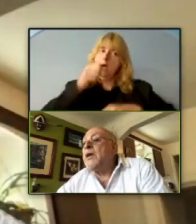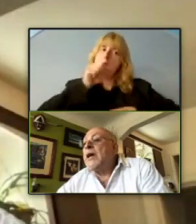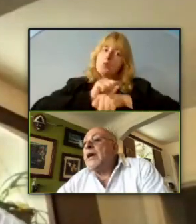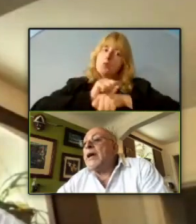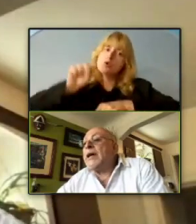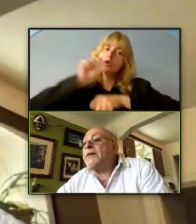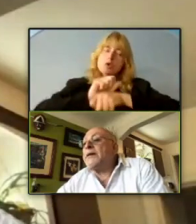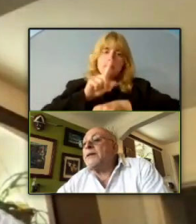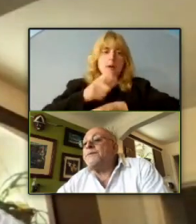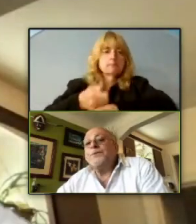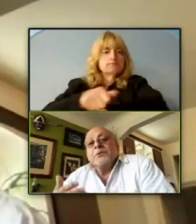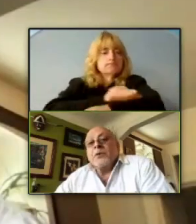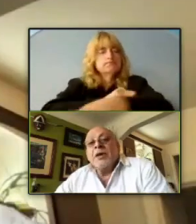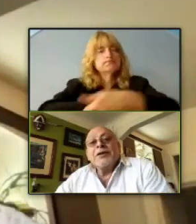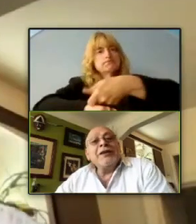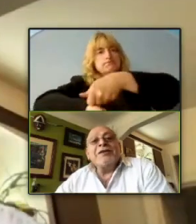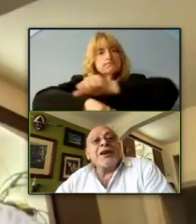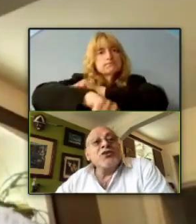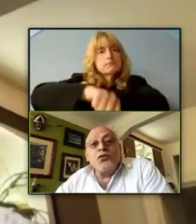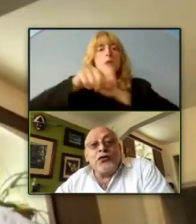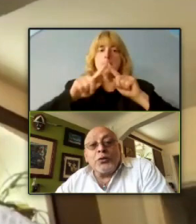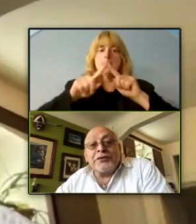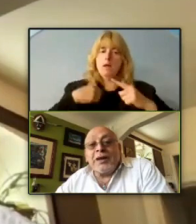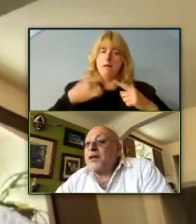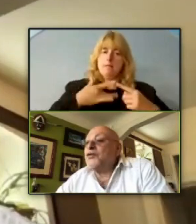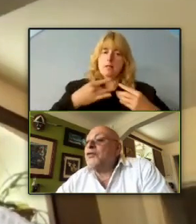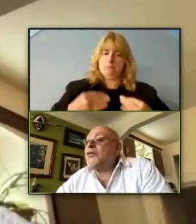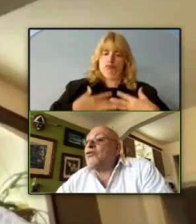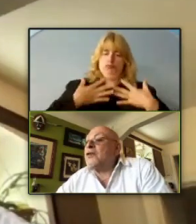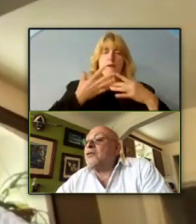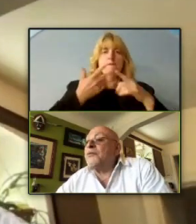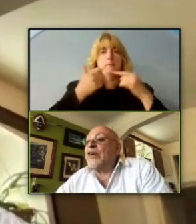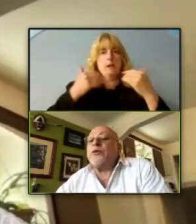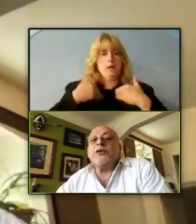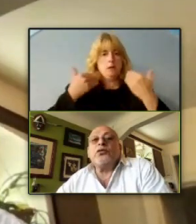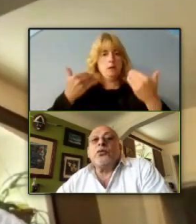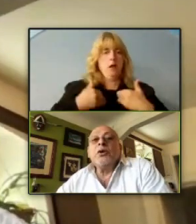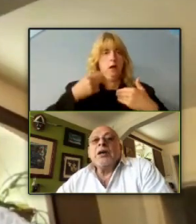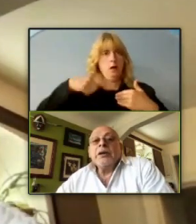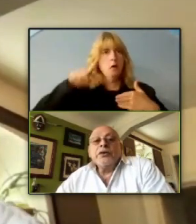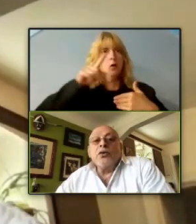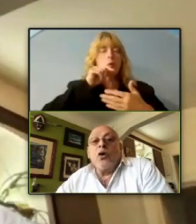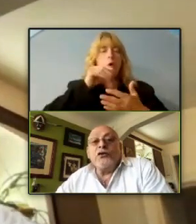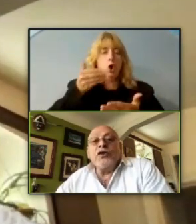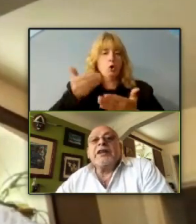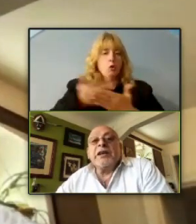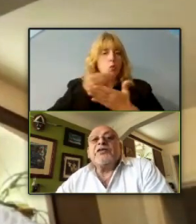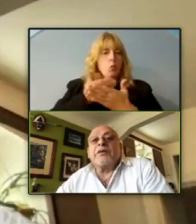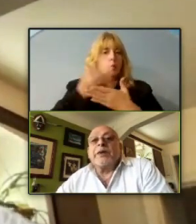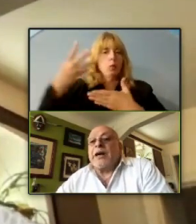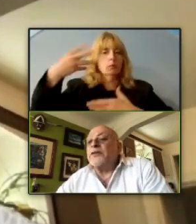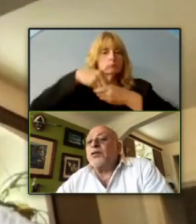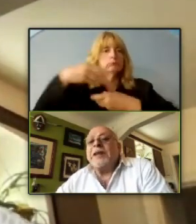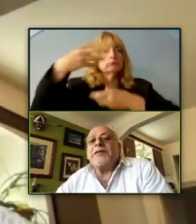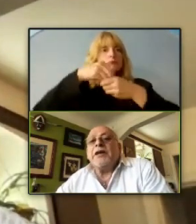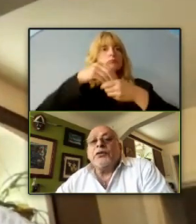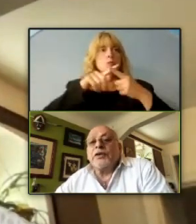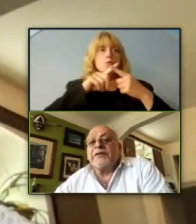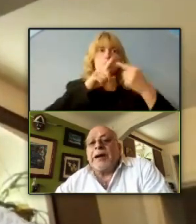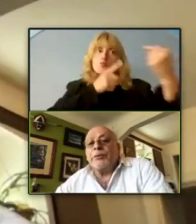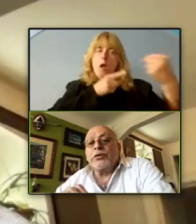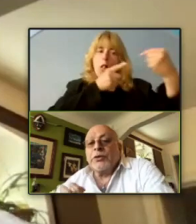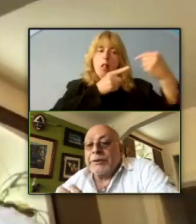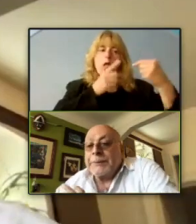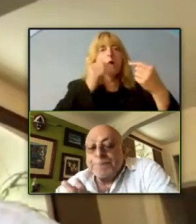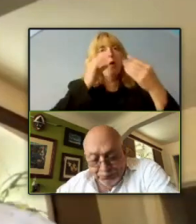people, and these are new folks that are to the struggle, and veterans who, hopefully can give some guidance. So I thank you for